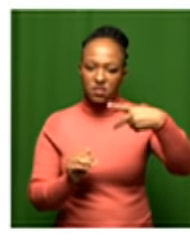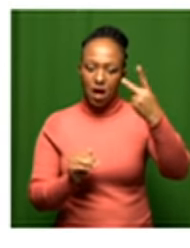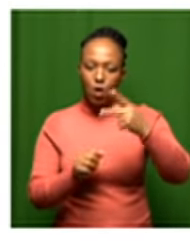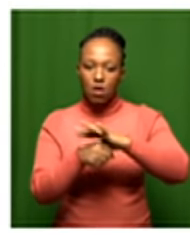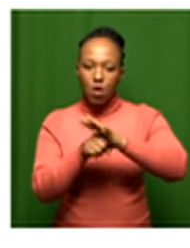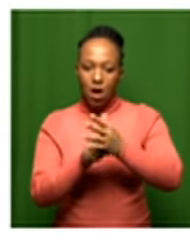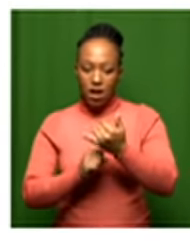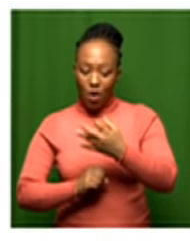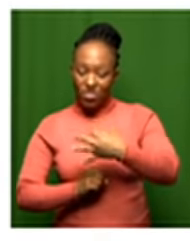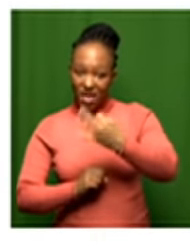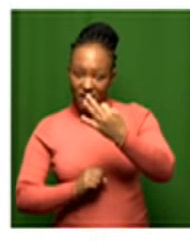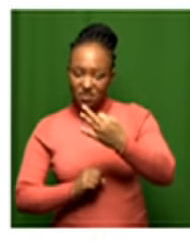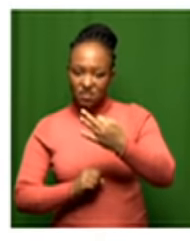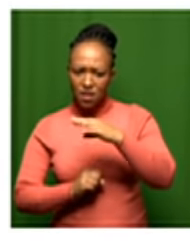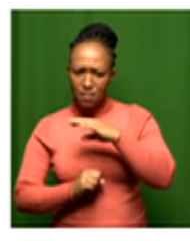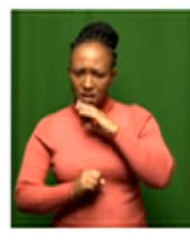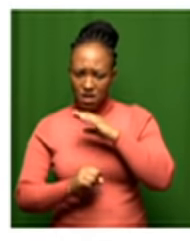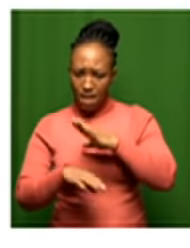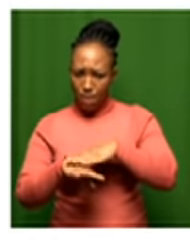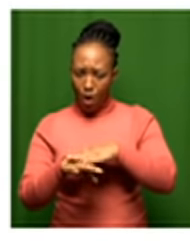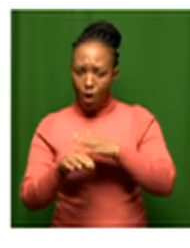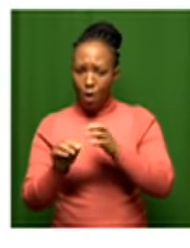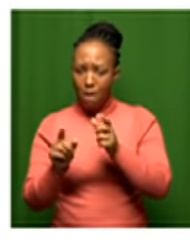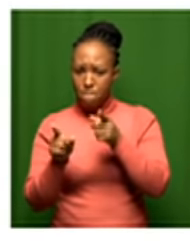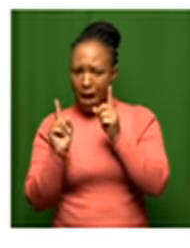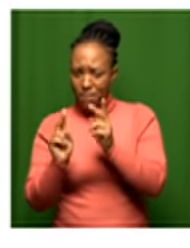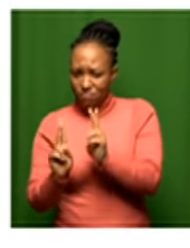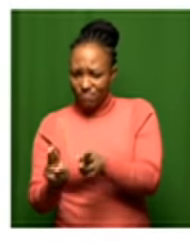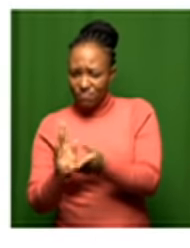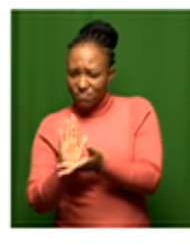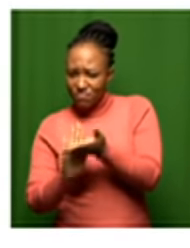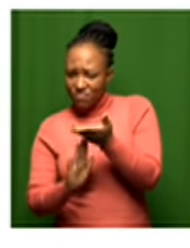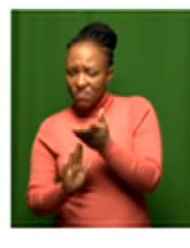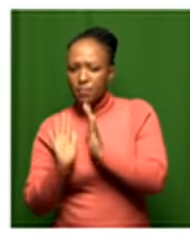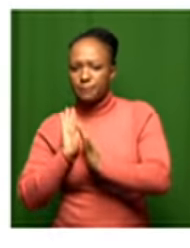into this one? Are we seeing the death rates increasing? Talk to us about this.